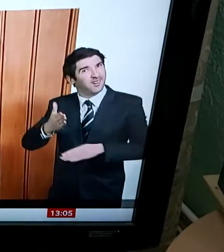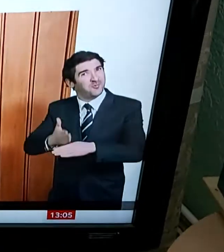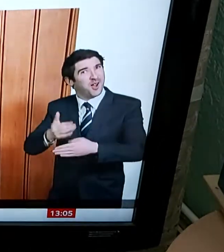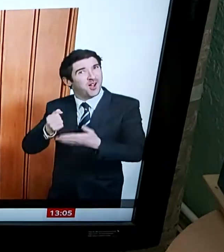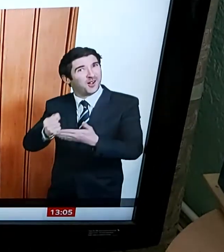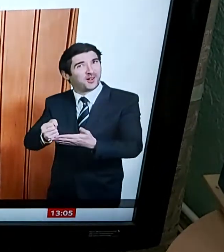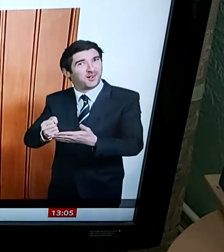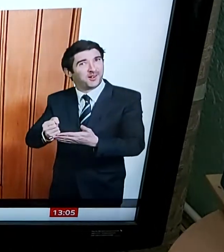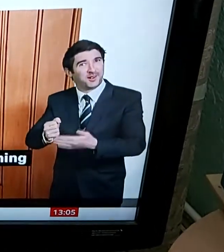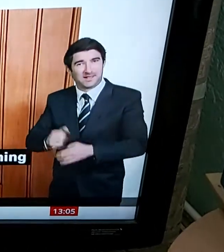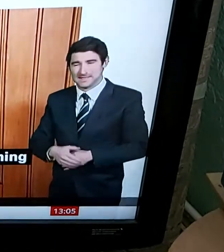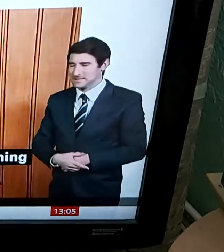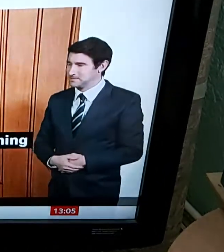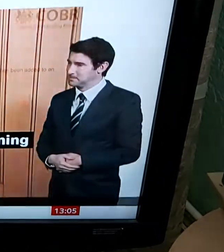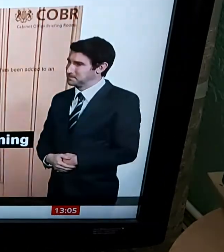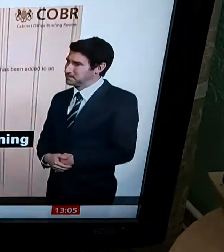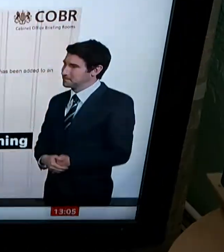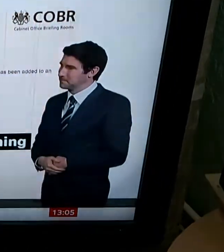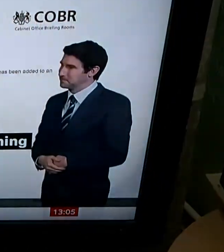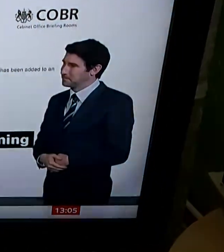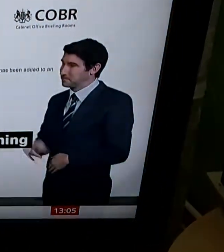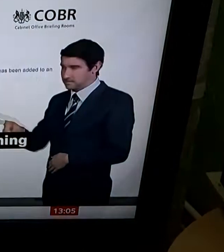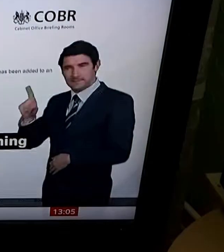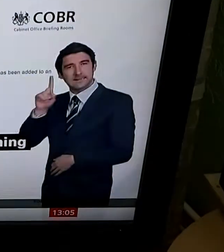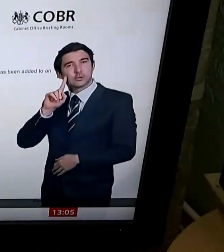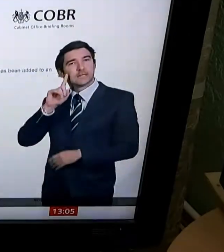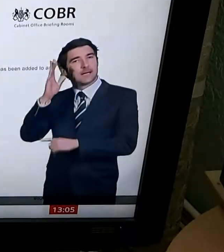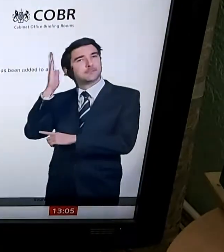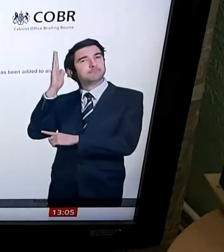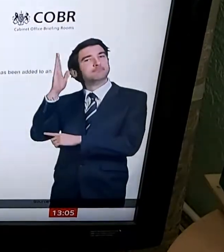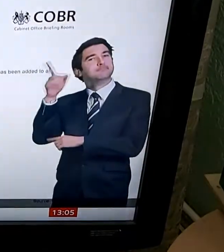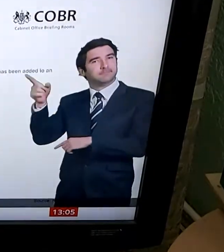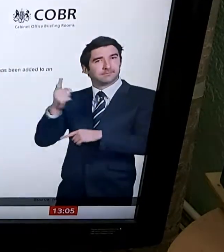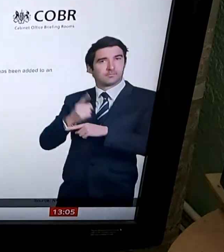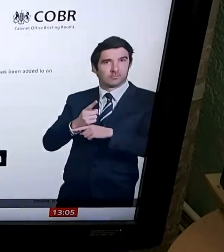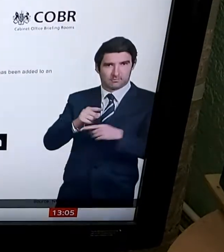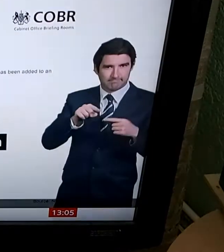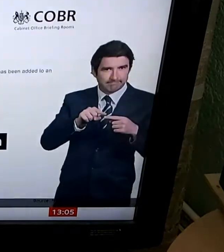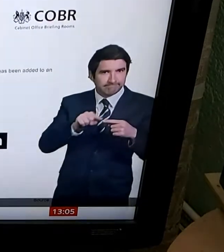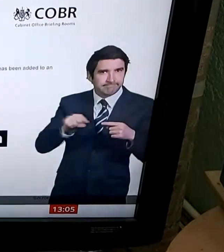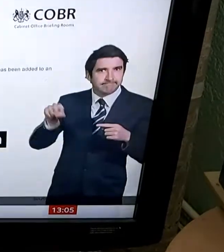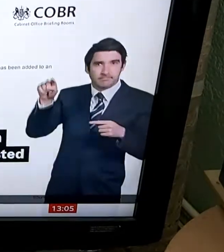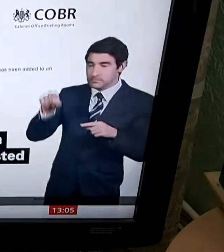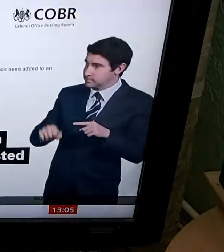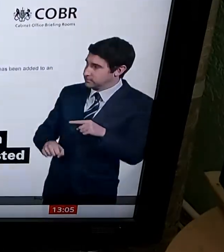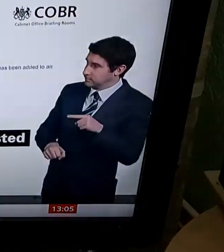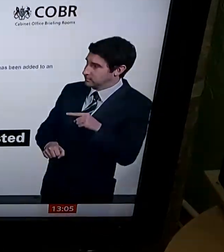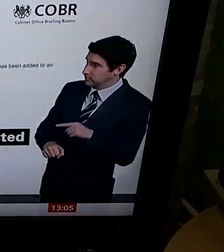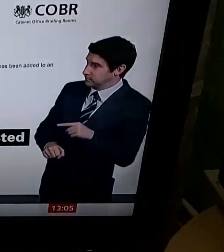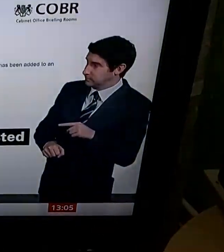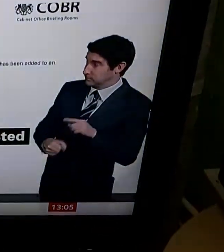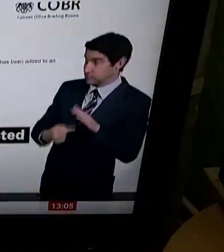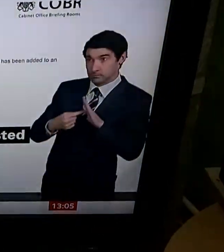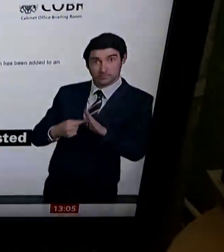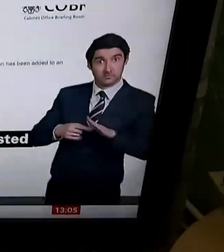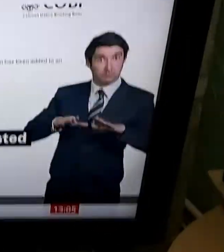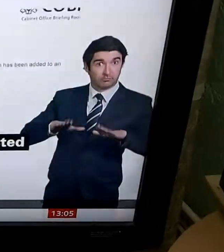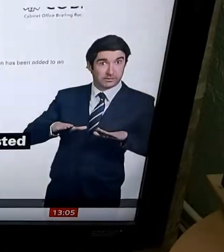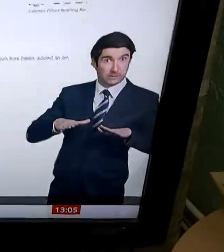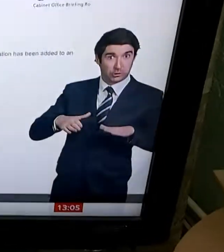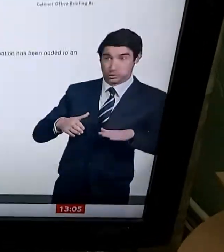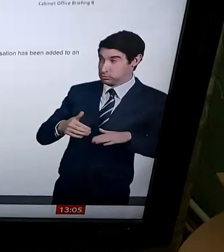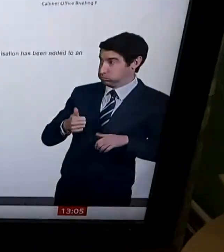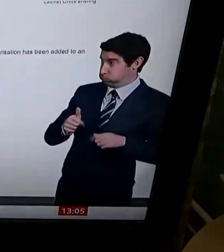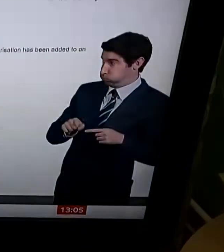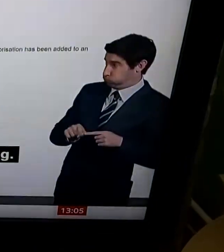showed new figures on hospital admissions that suggested that some of the social distancing measures might just be working.